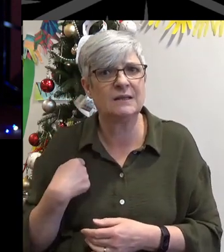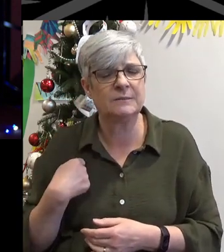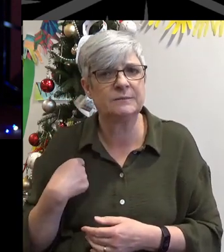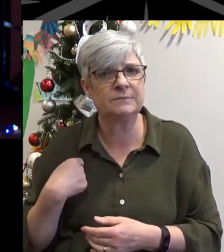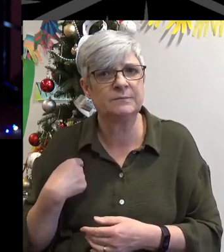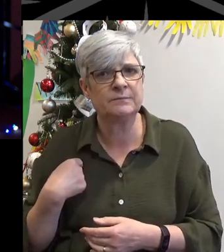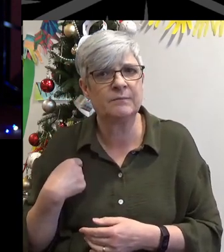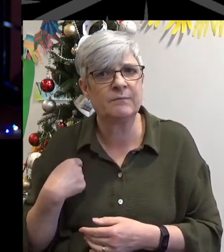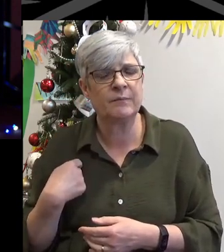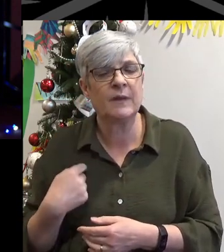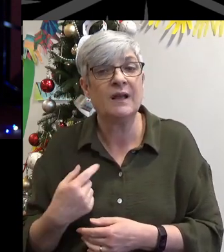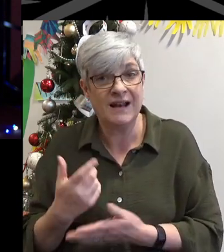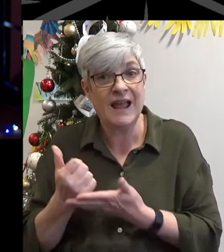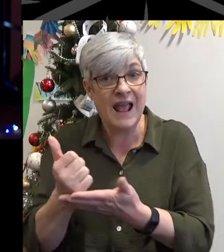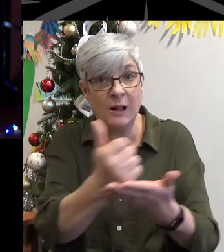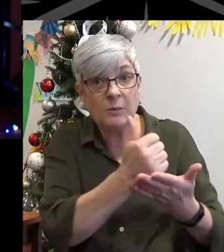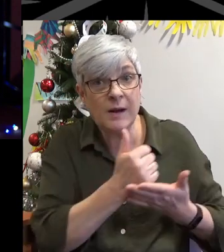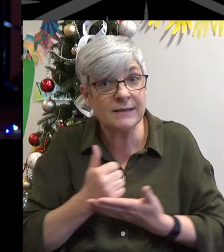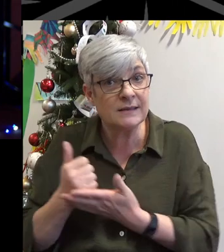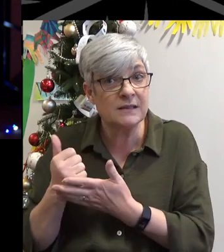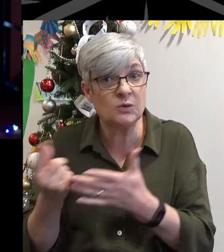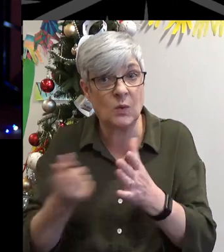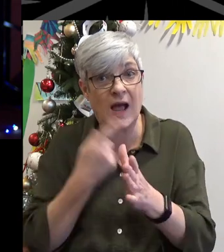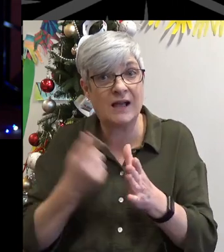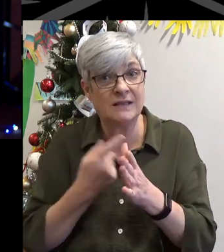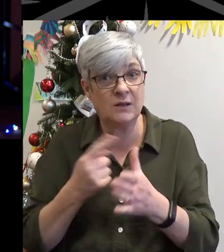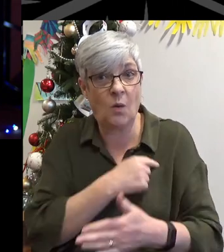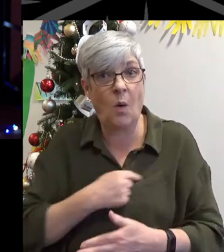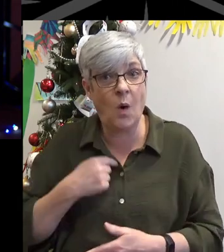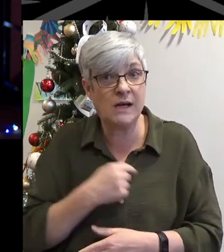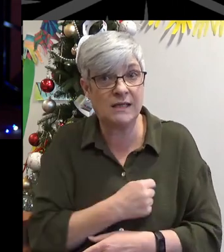And Lord, help us to answer honestly.